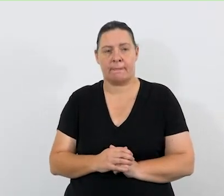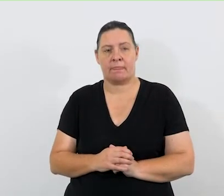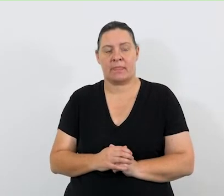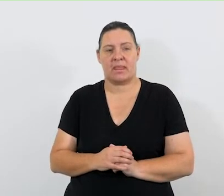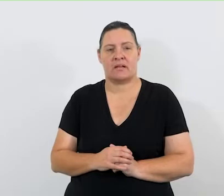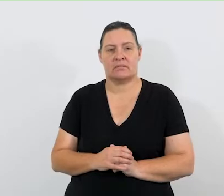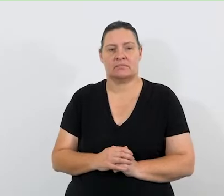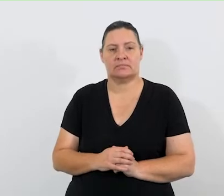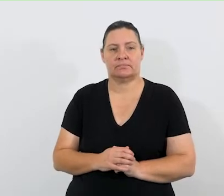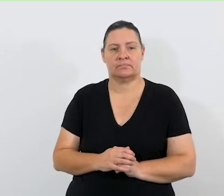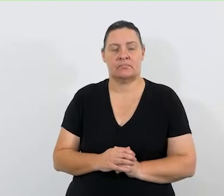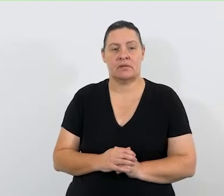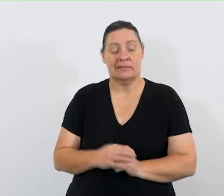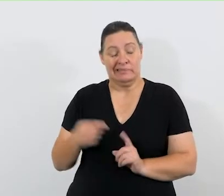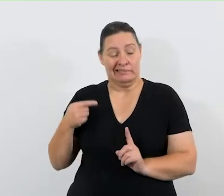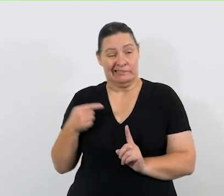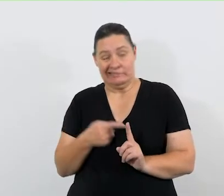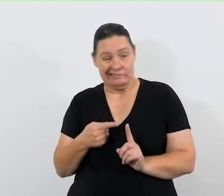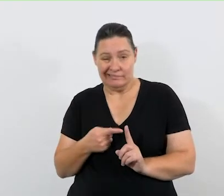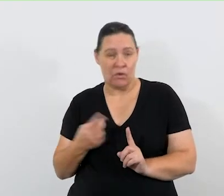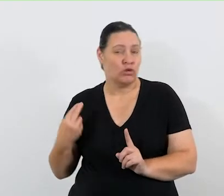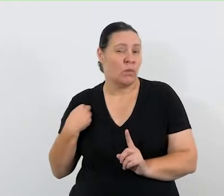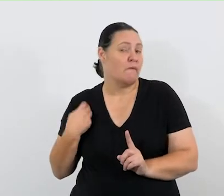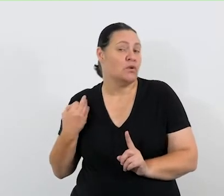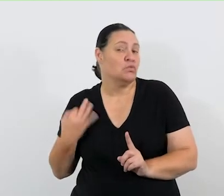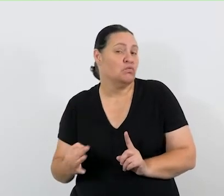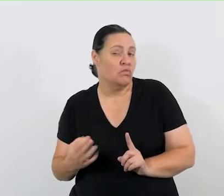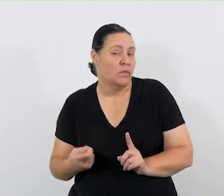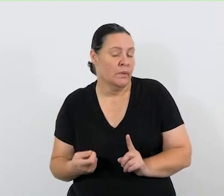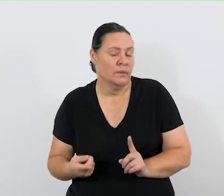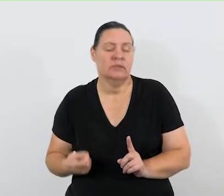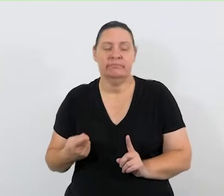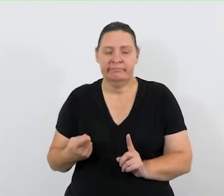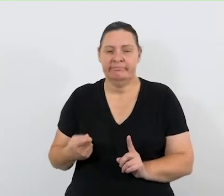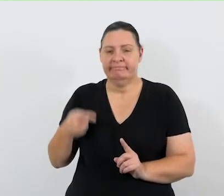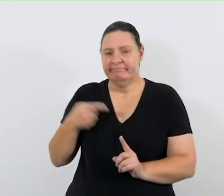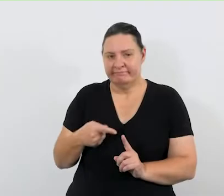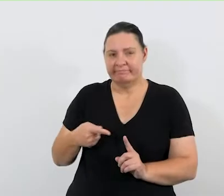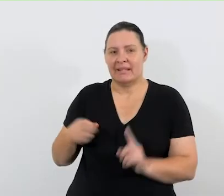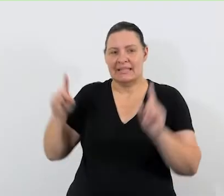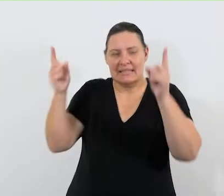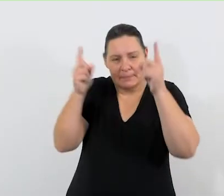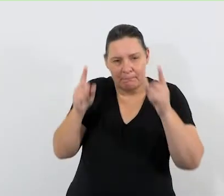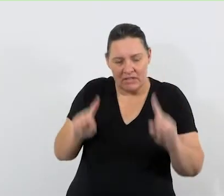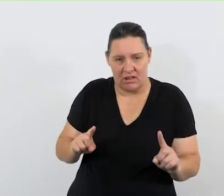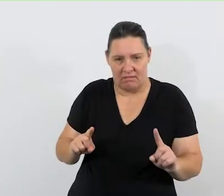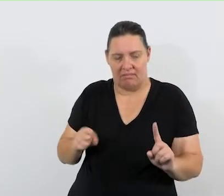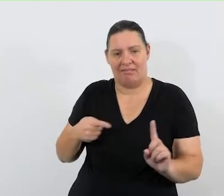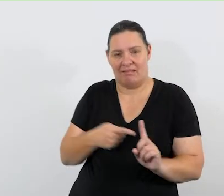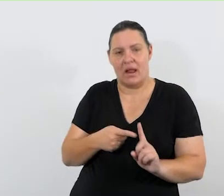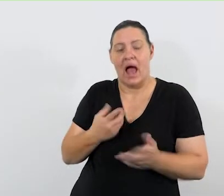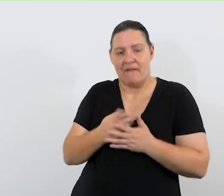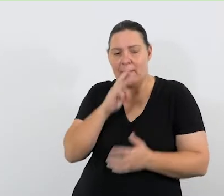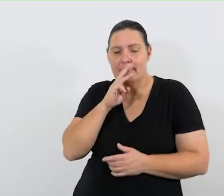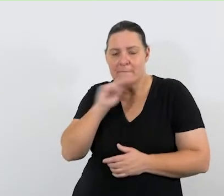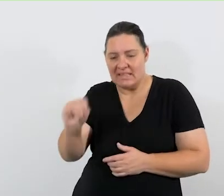at the ends here we have branches. So now what are they responsible for? Nerve cells are